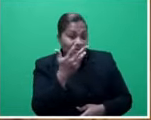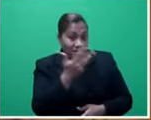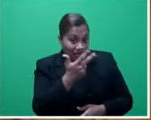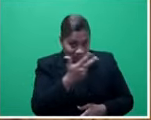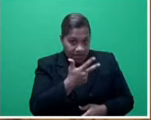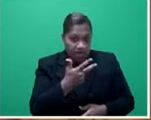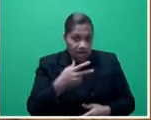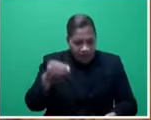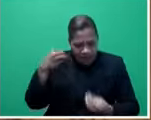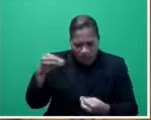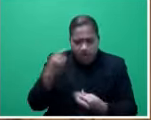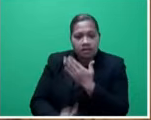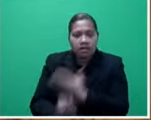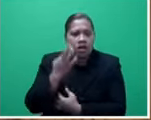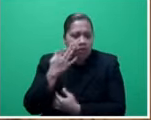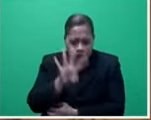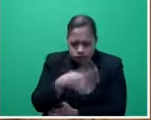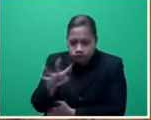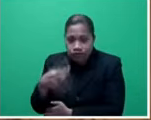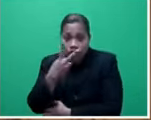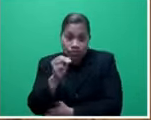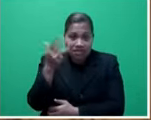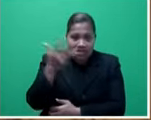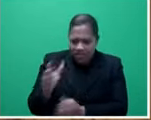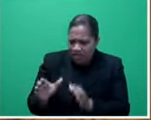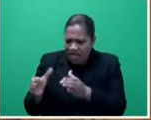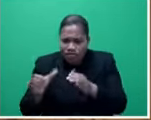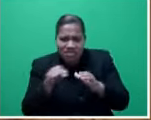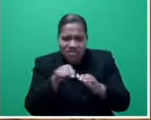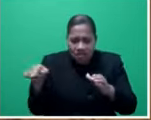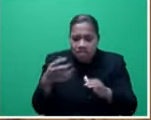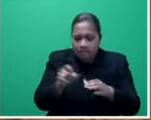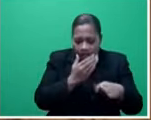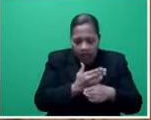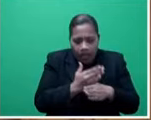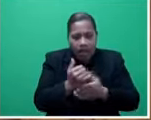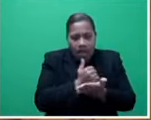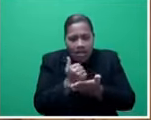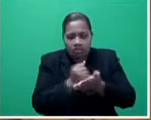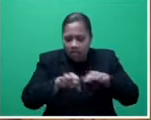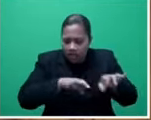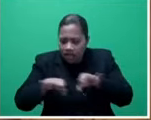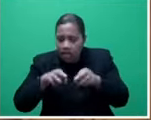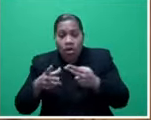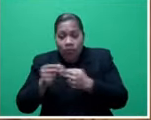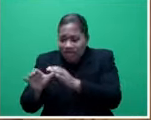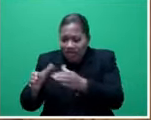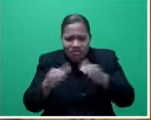was conducted in 2019, while agencies were still working on the action plan with relevant agencies to implement the